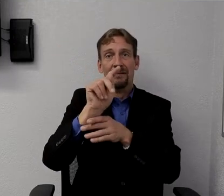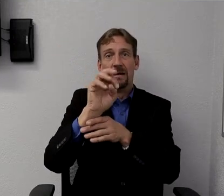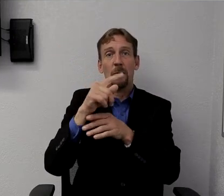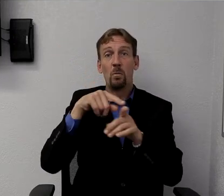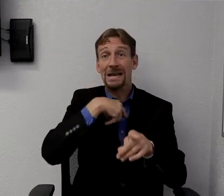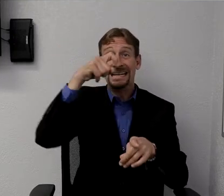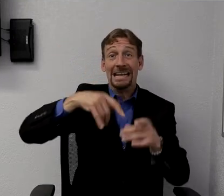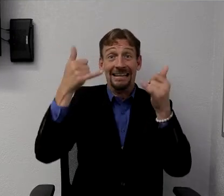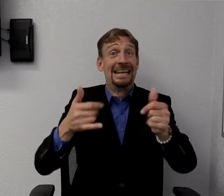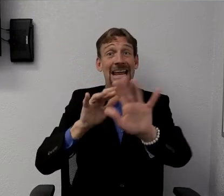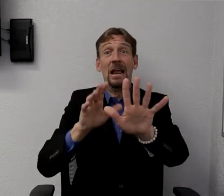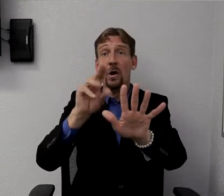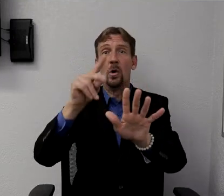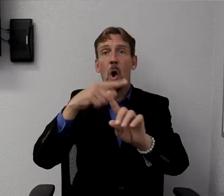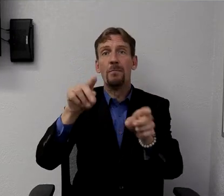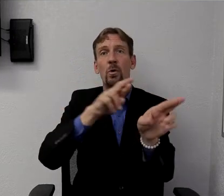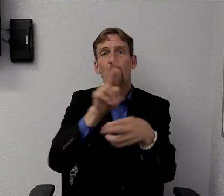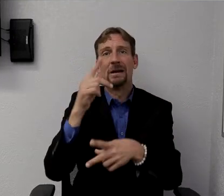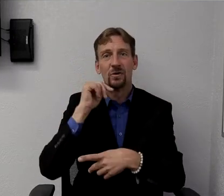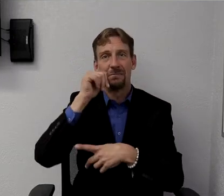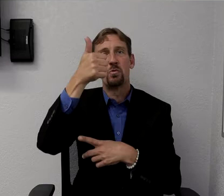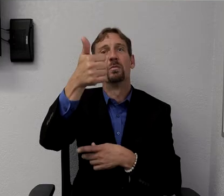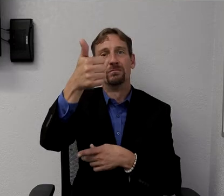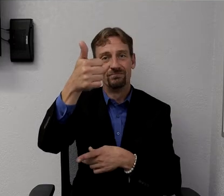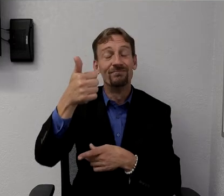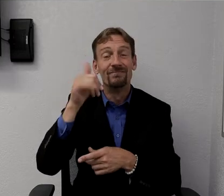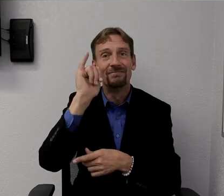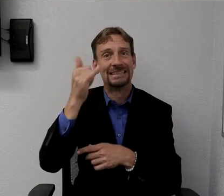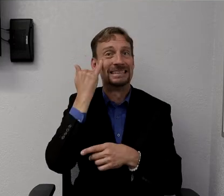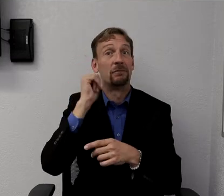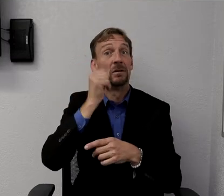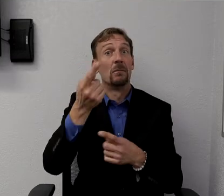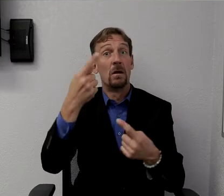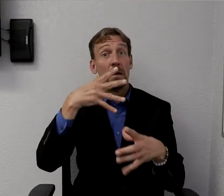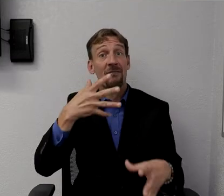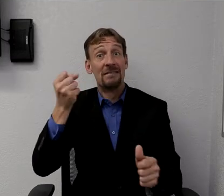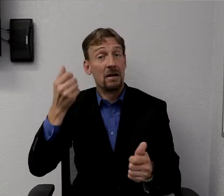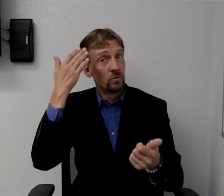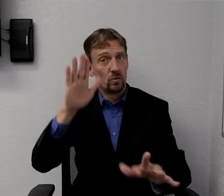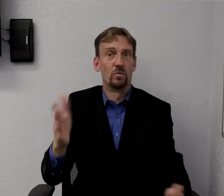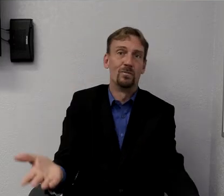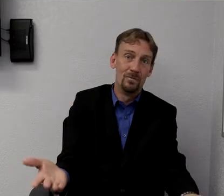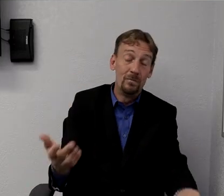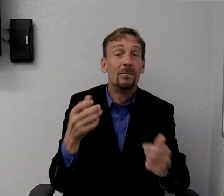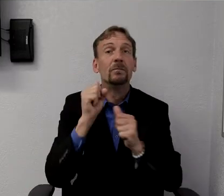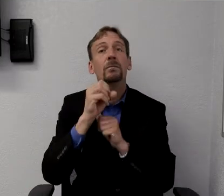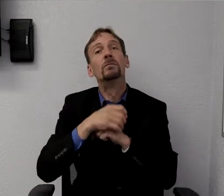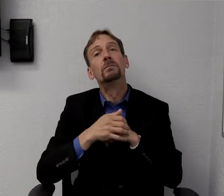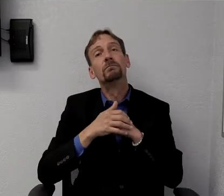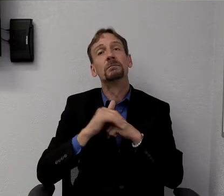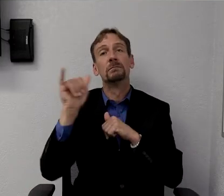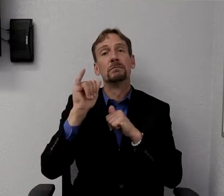for tomorrow. And how quickly tomorrow comes, we don't know. And so just like most hospitals across